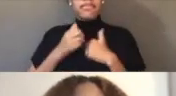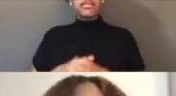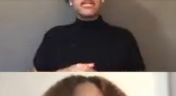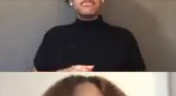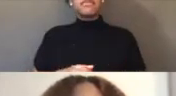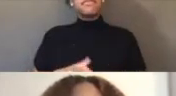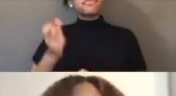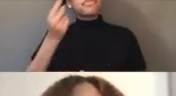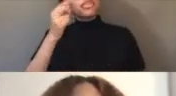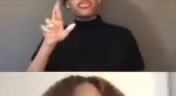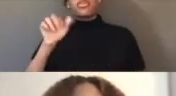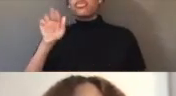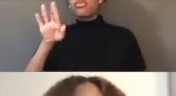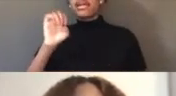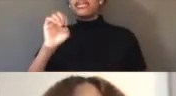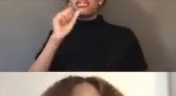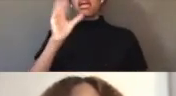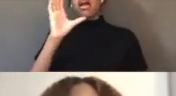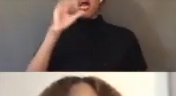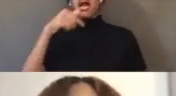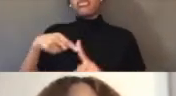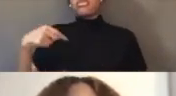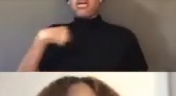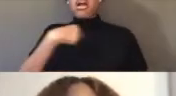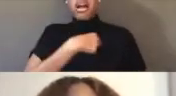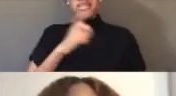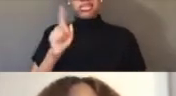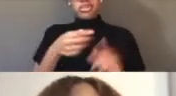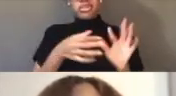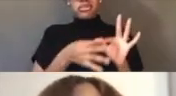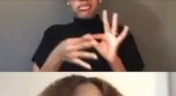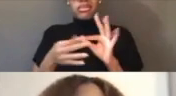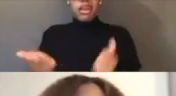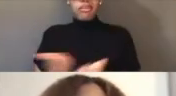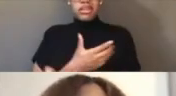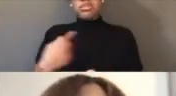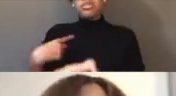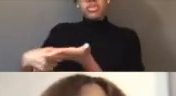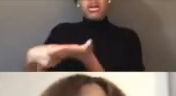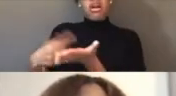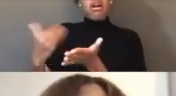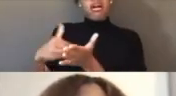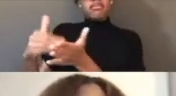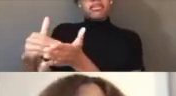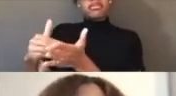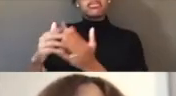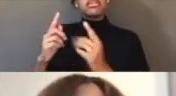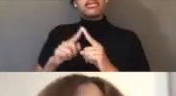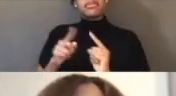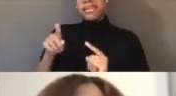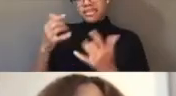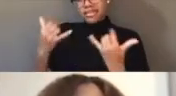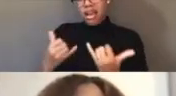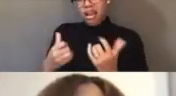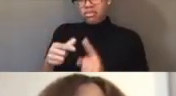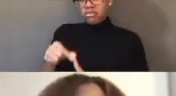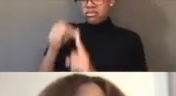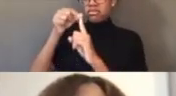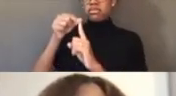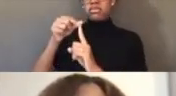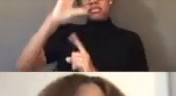this moment, with my little boy expressing his sadness and feeling invisible yet overly seen, I was